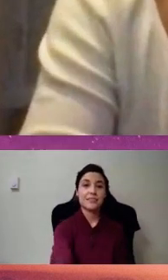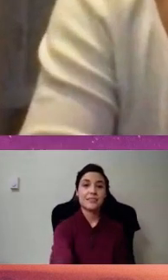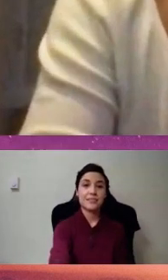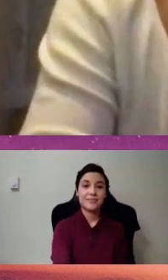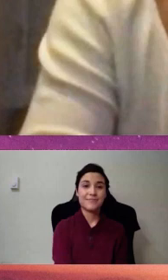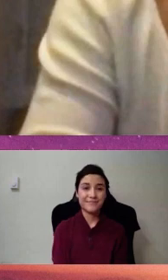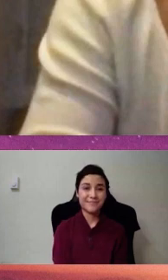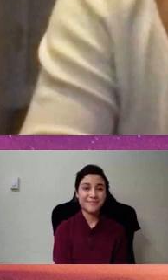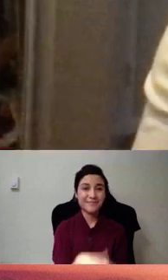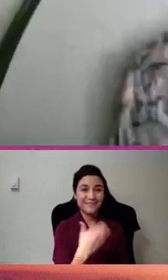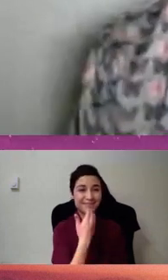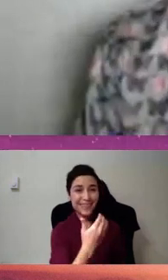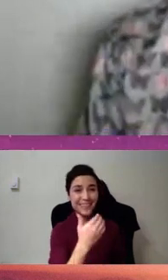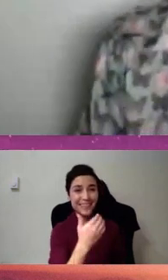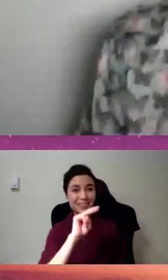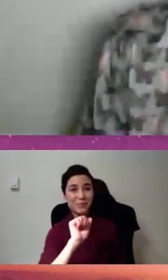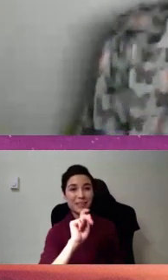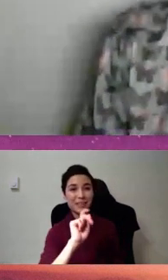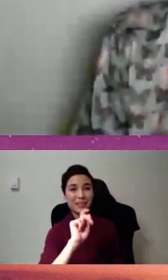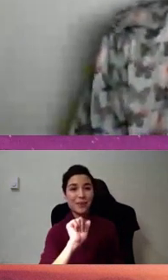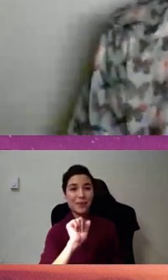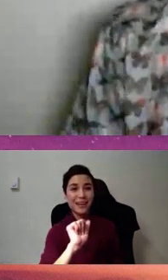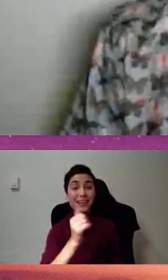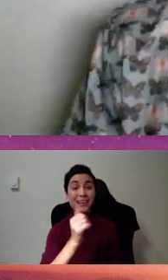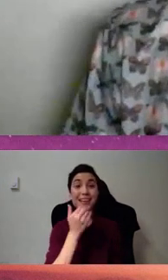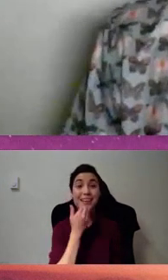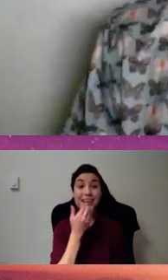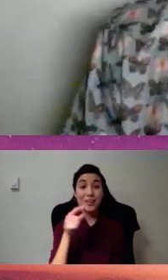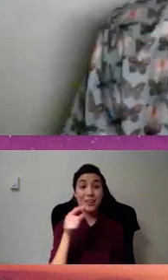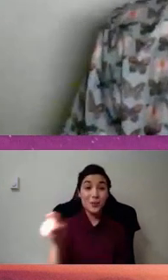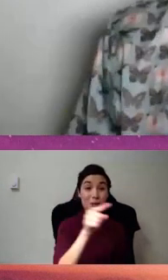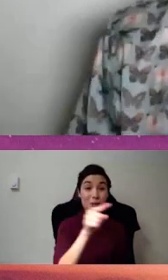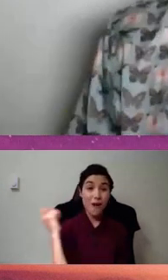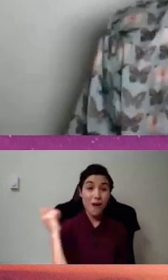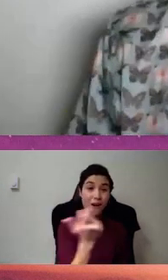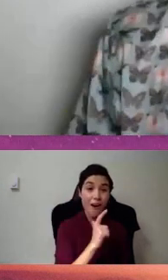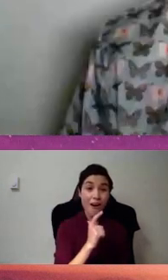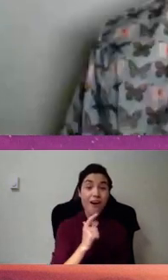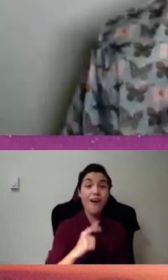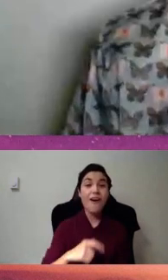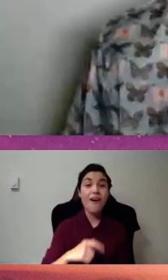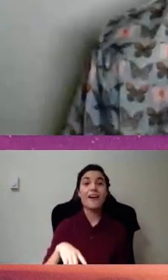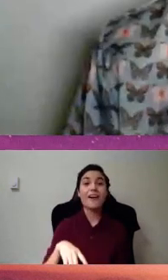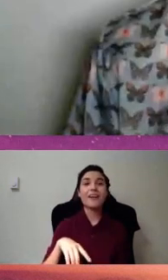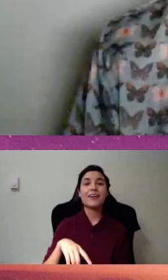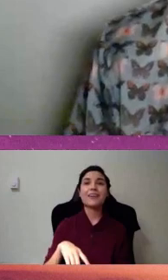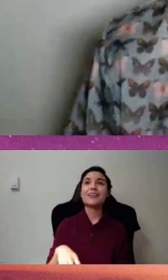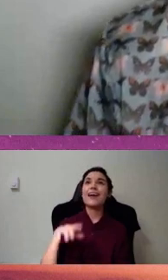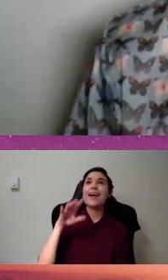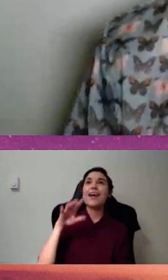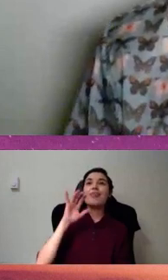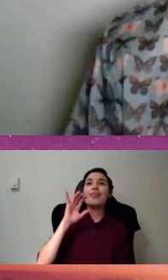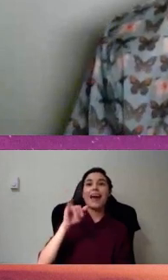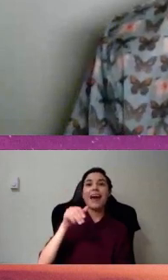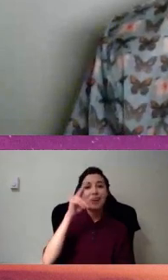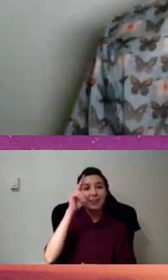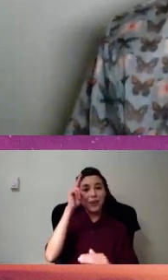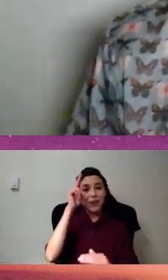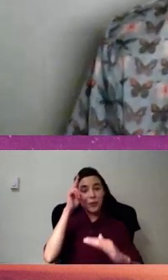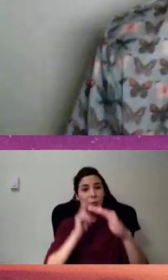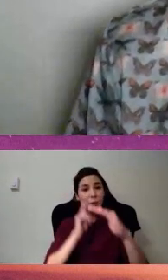Thank you, Mahkyra. Yeah, thank you all. The amount of humility that has, the amount